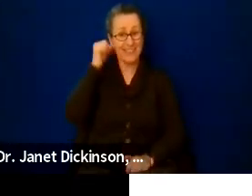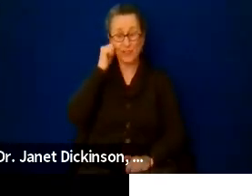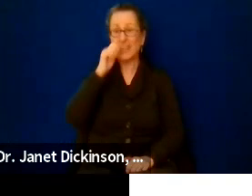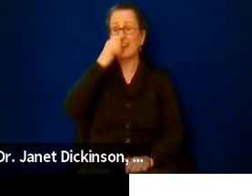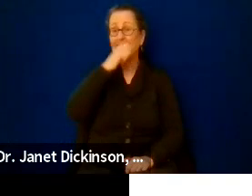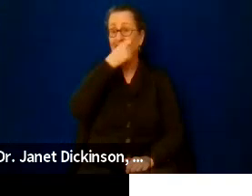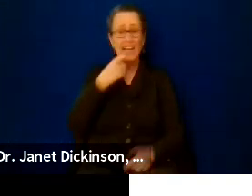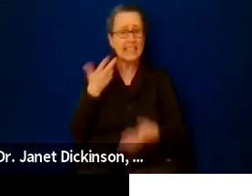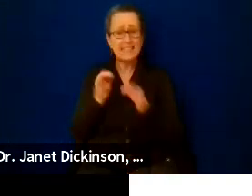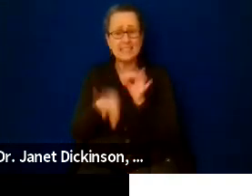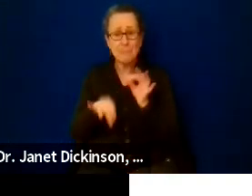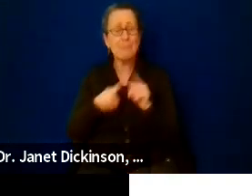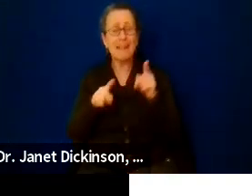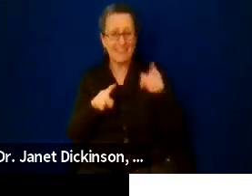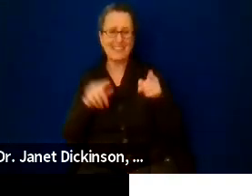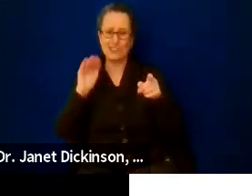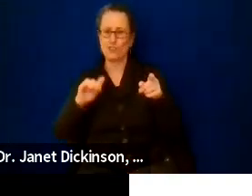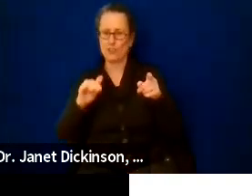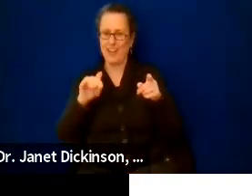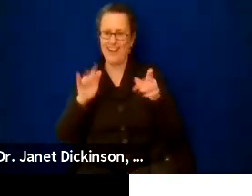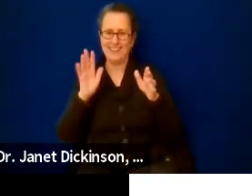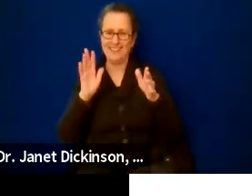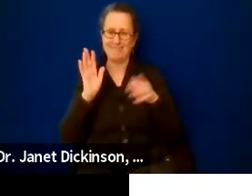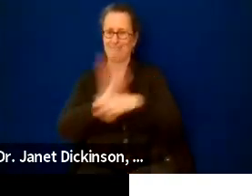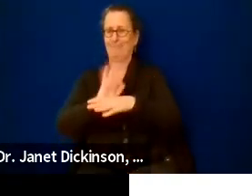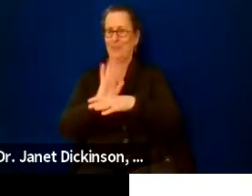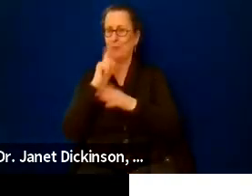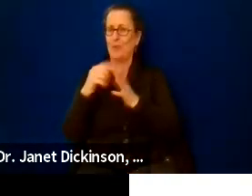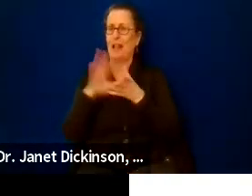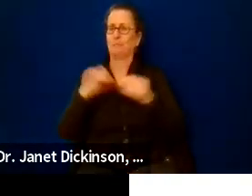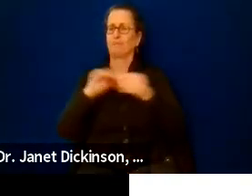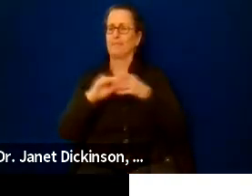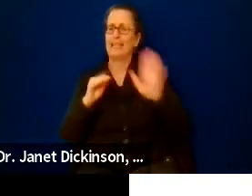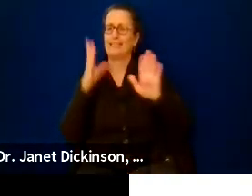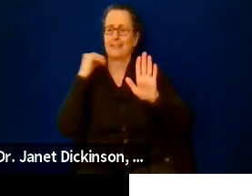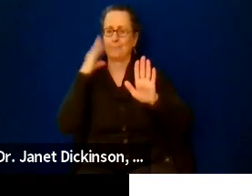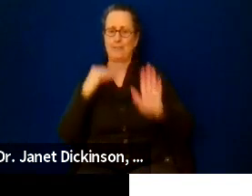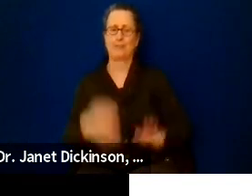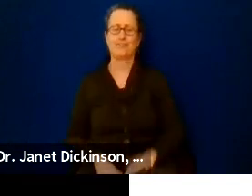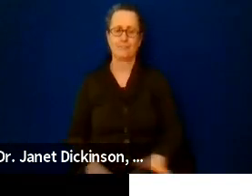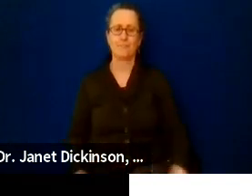can tell us a little more about pool testing, and I think you'll kind of enjoy this.